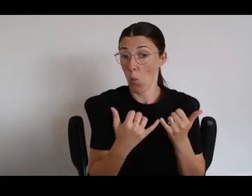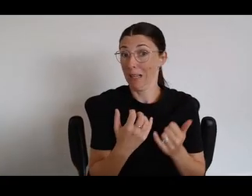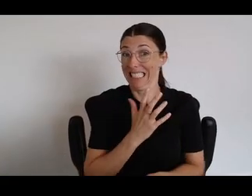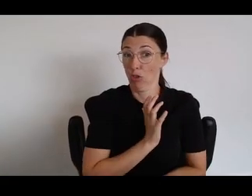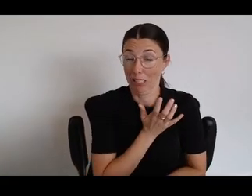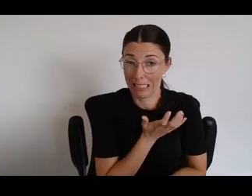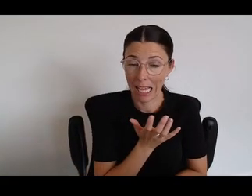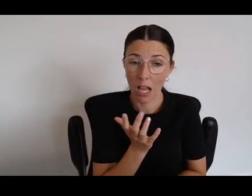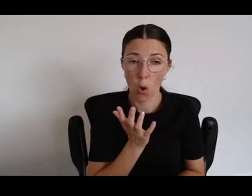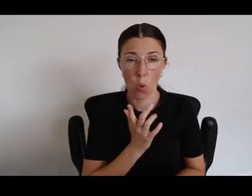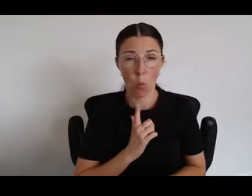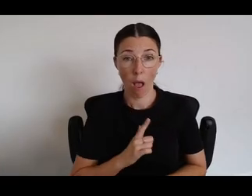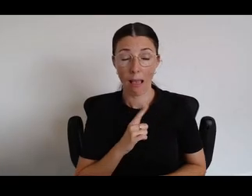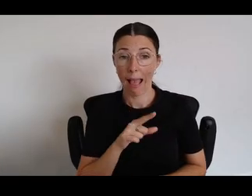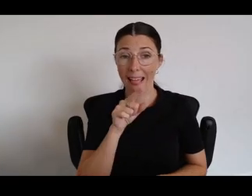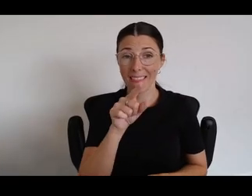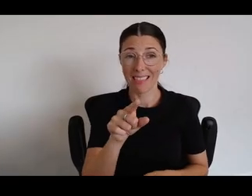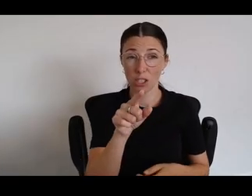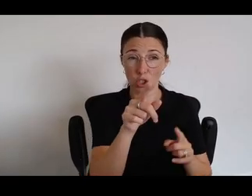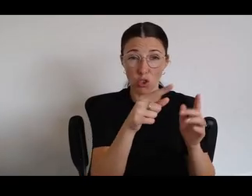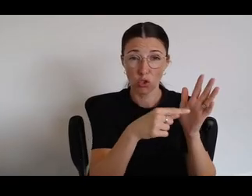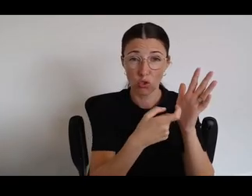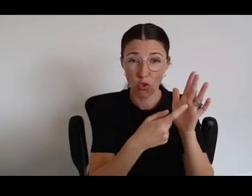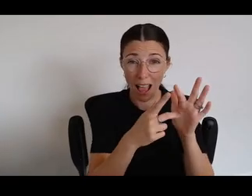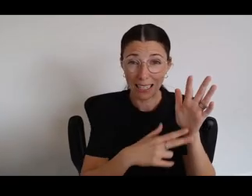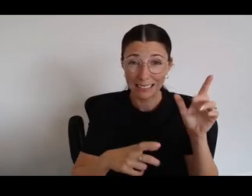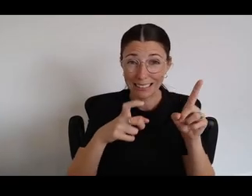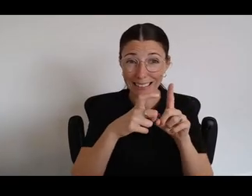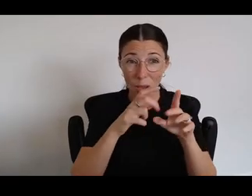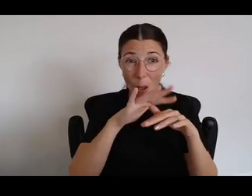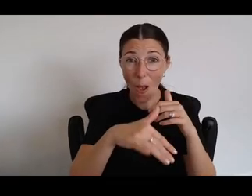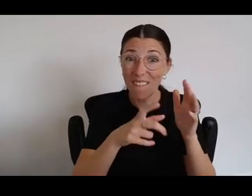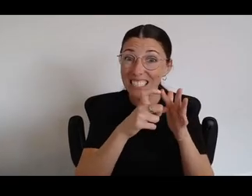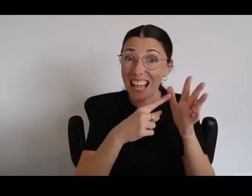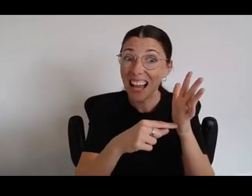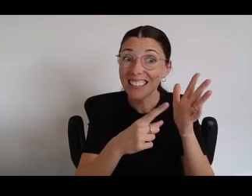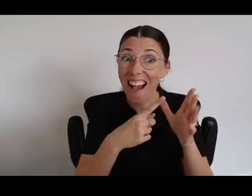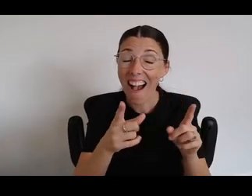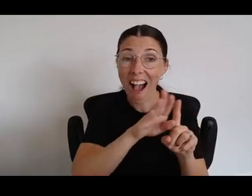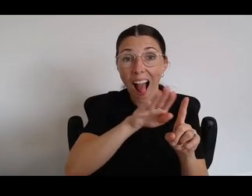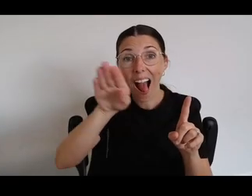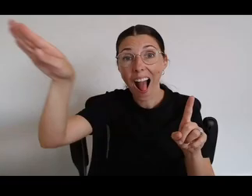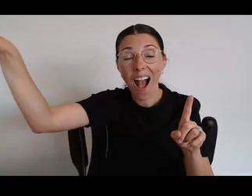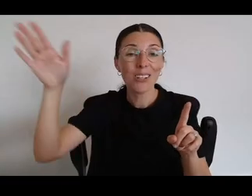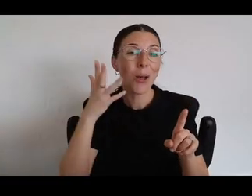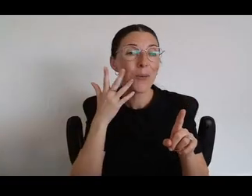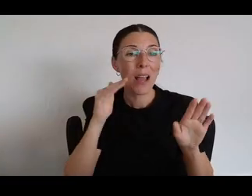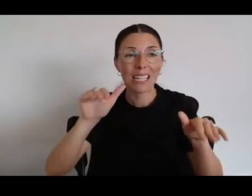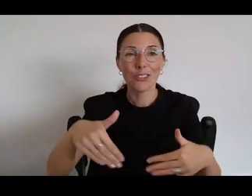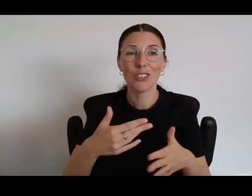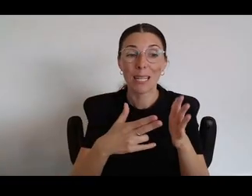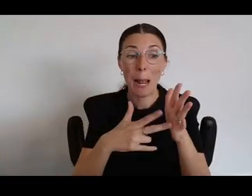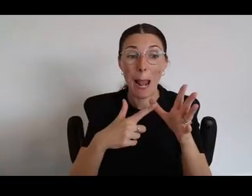You know, this trend here is all about the data. So they have, you know, the interesting thing, when NAPLAN was introduced here in